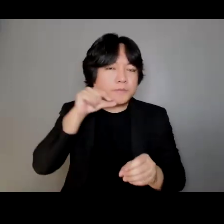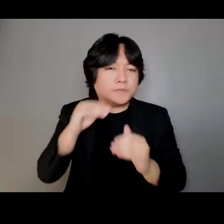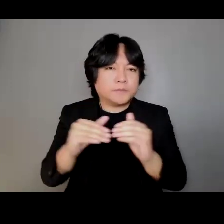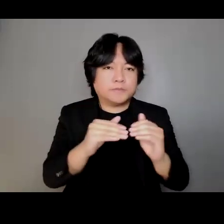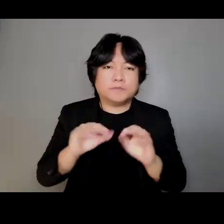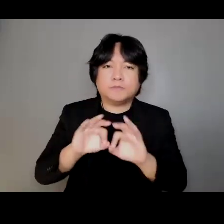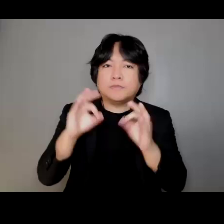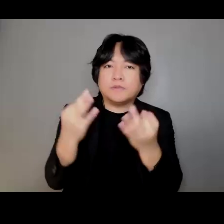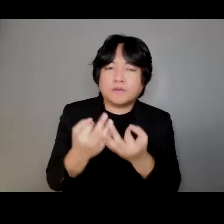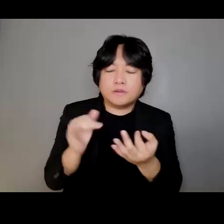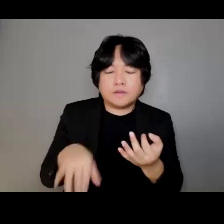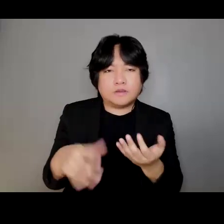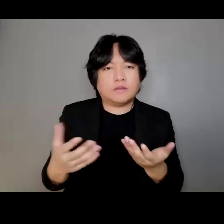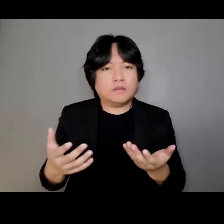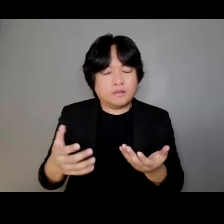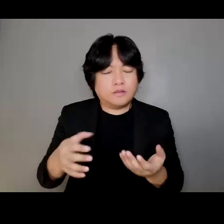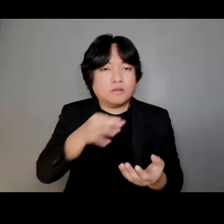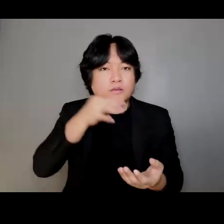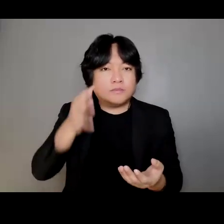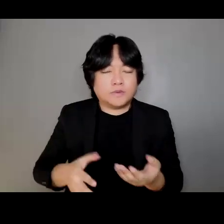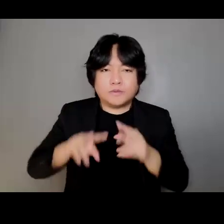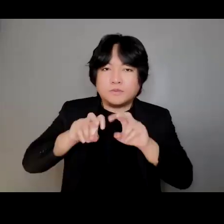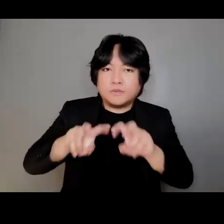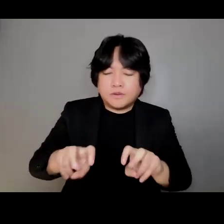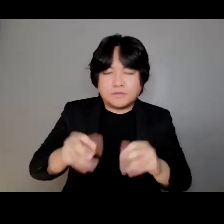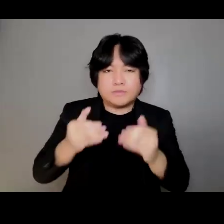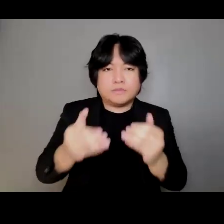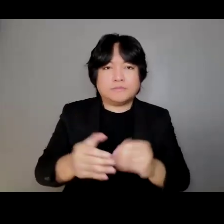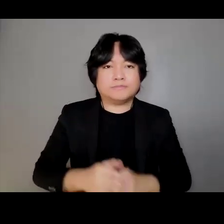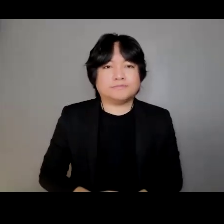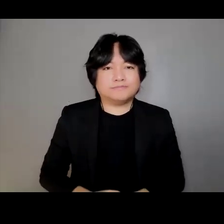family, agrarian change, and visual research methods. Hi, Doc Nikki.